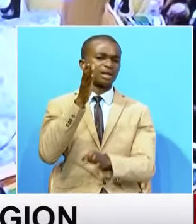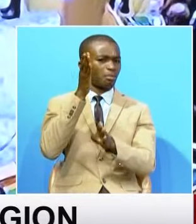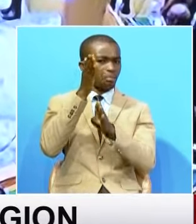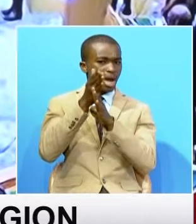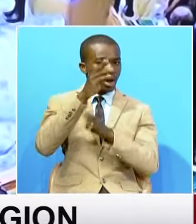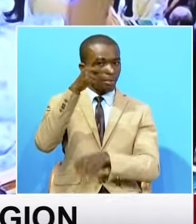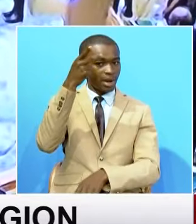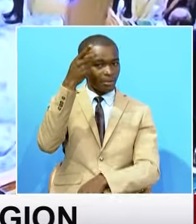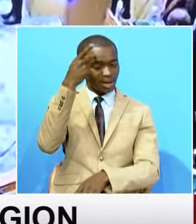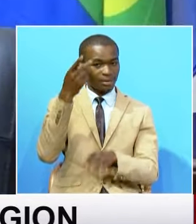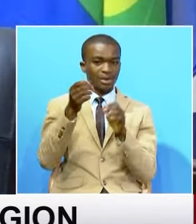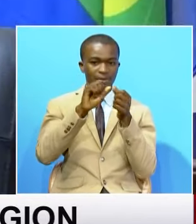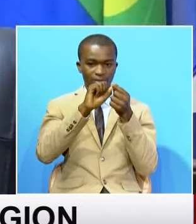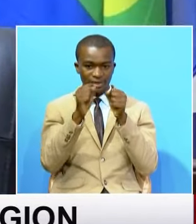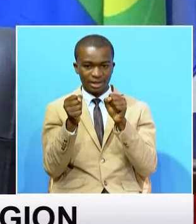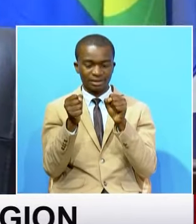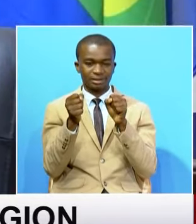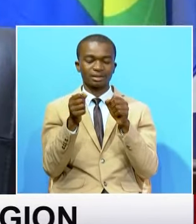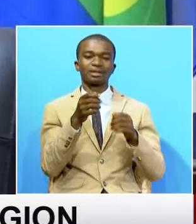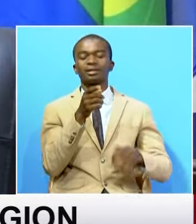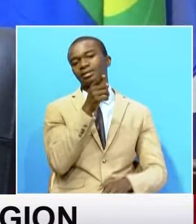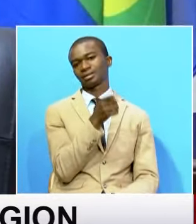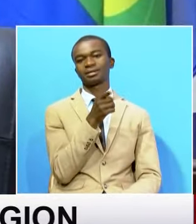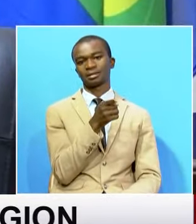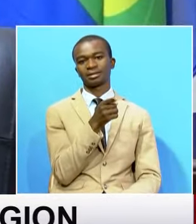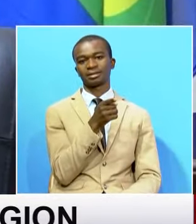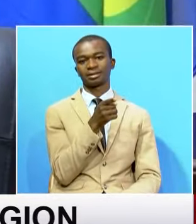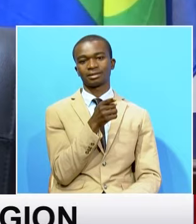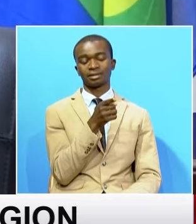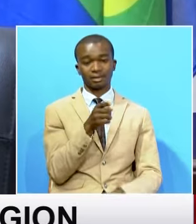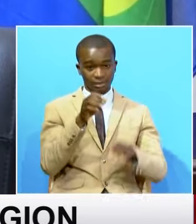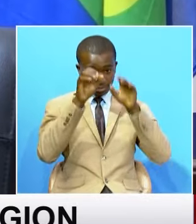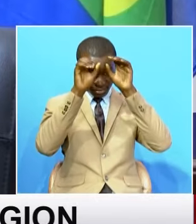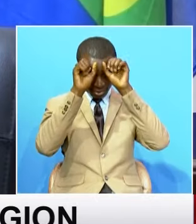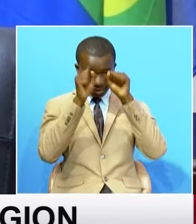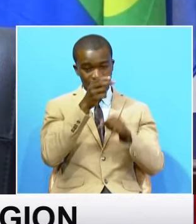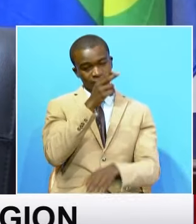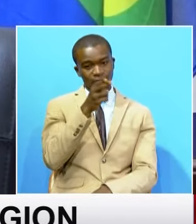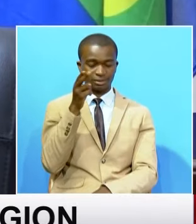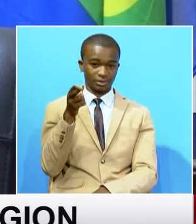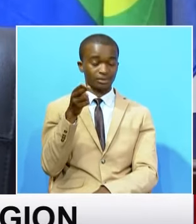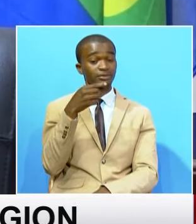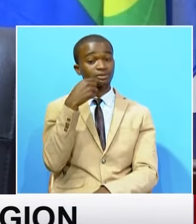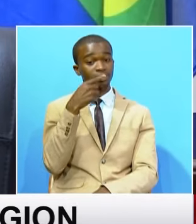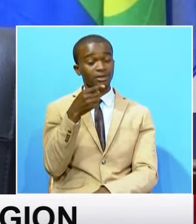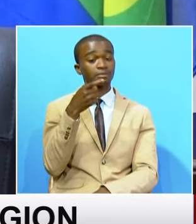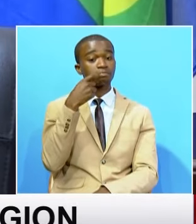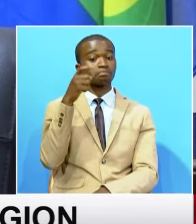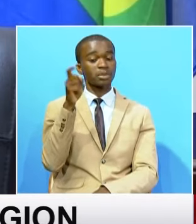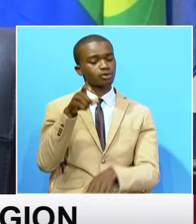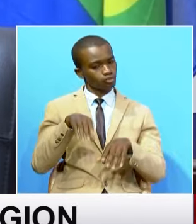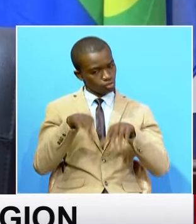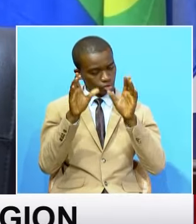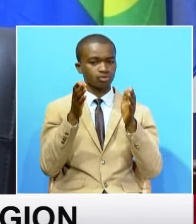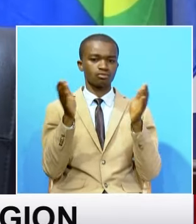defense and security. The president emphasized on the need to continue working at realizing peace and stability in the